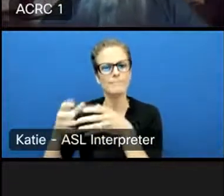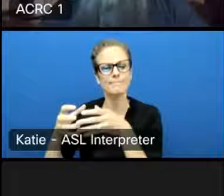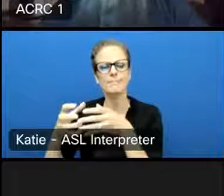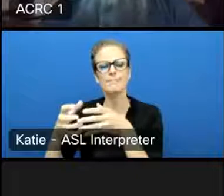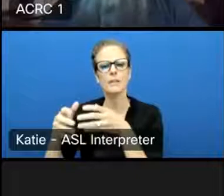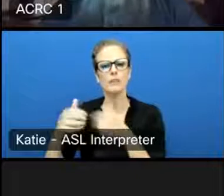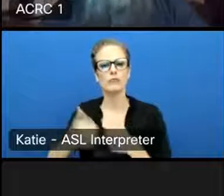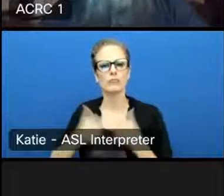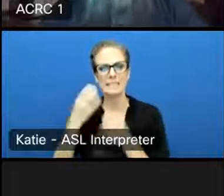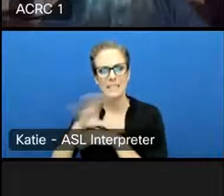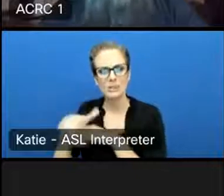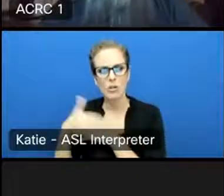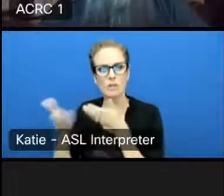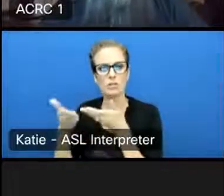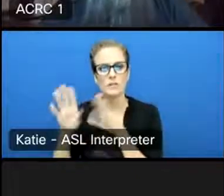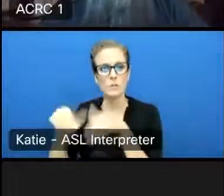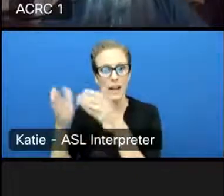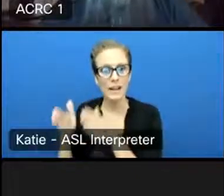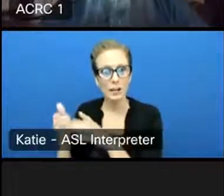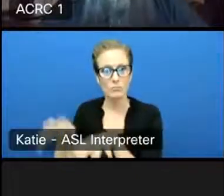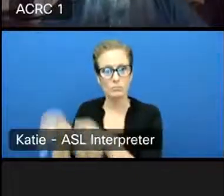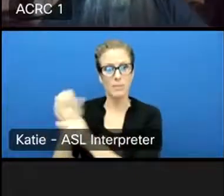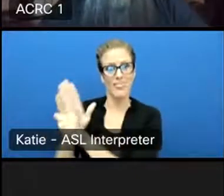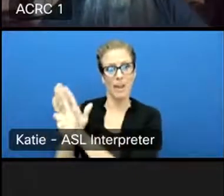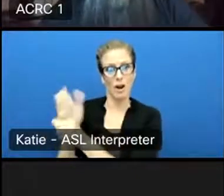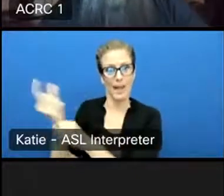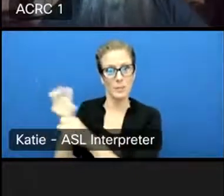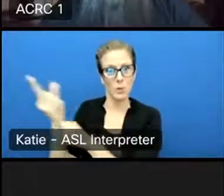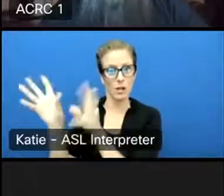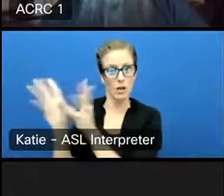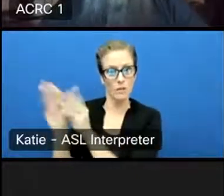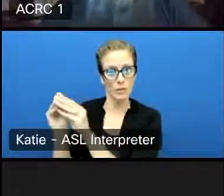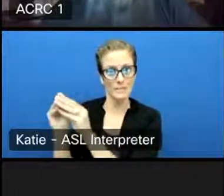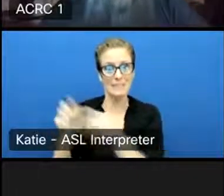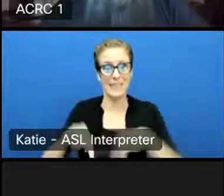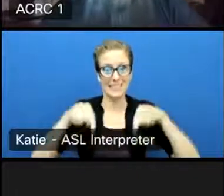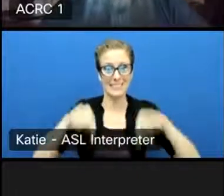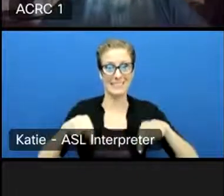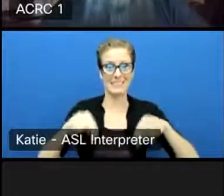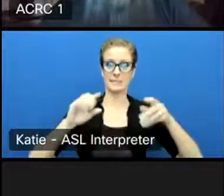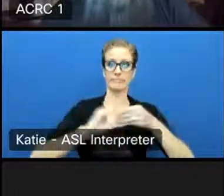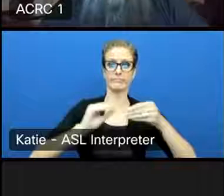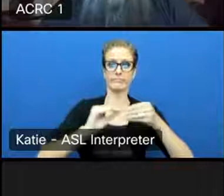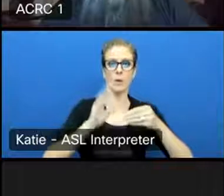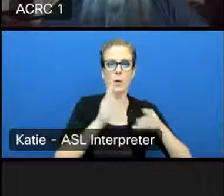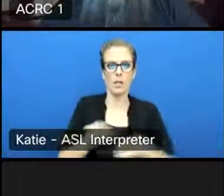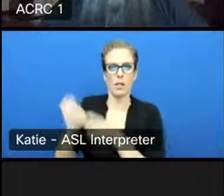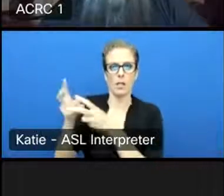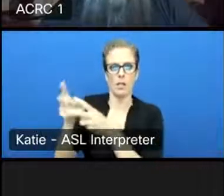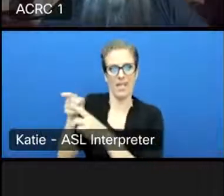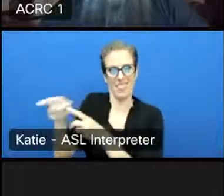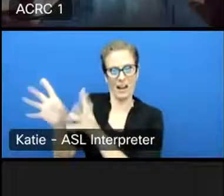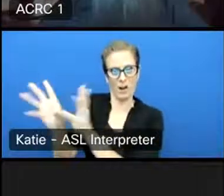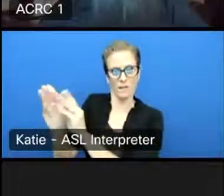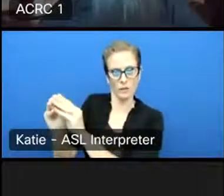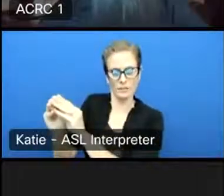their annual conference, and this is going to be part of my taped message to that group as well, giving an update on what's going on